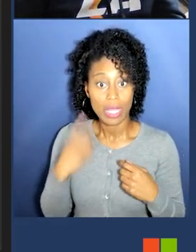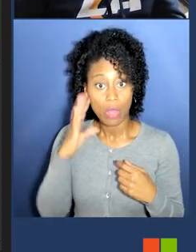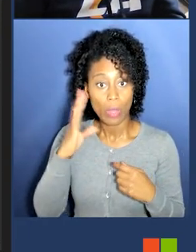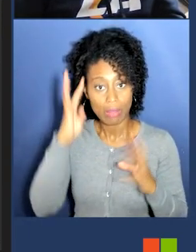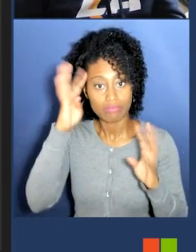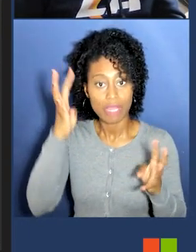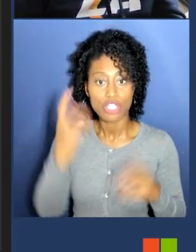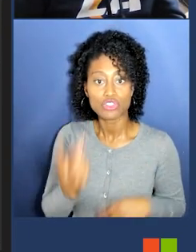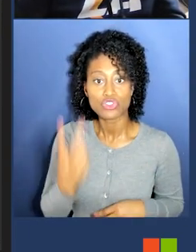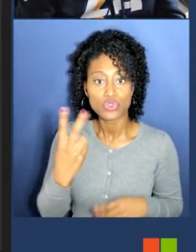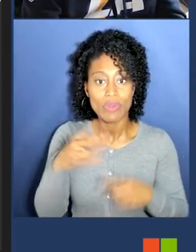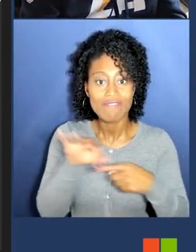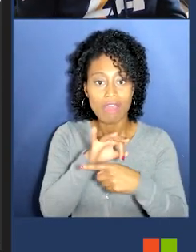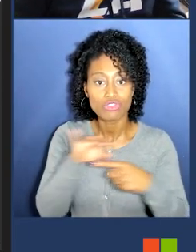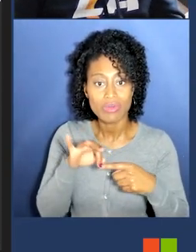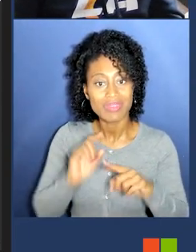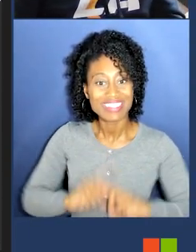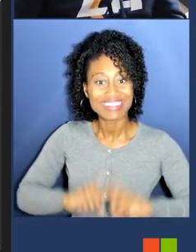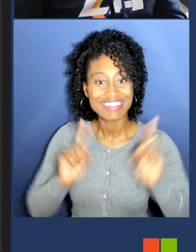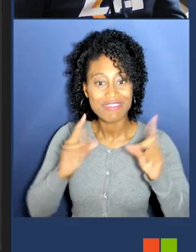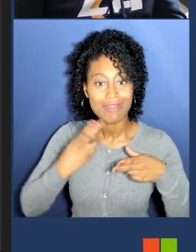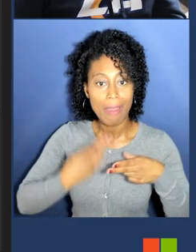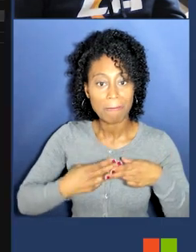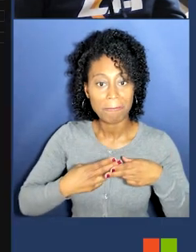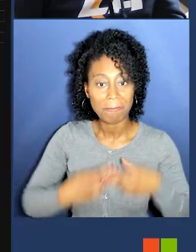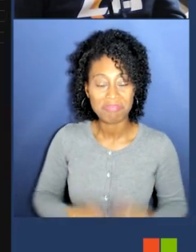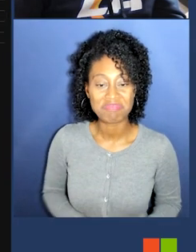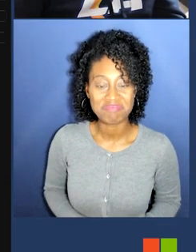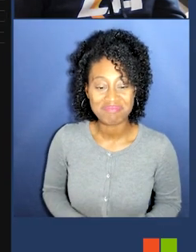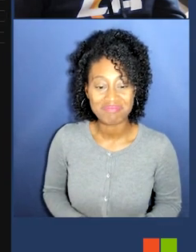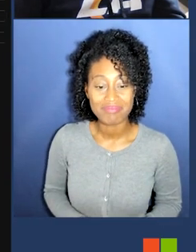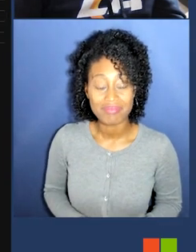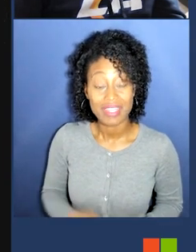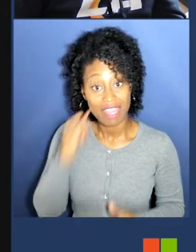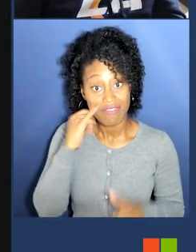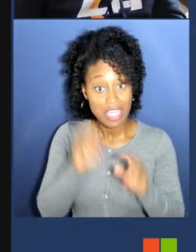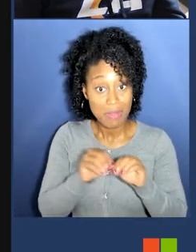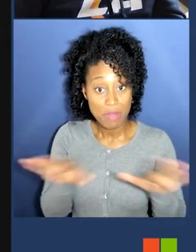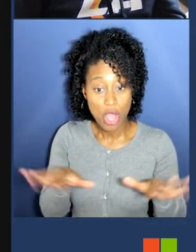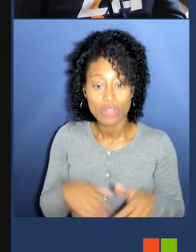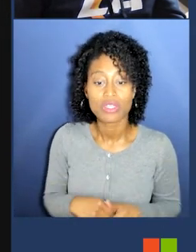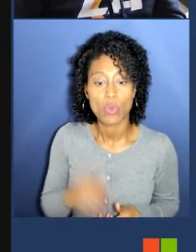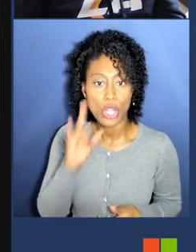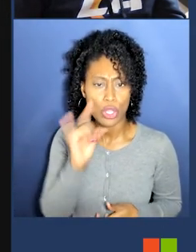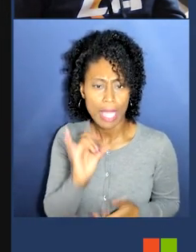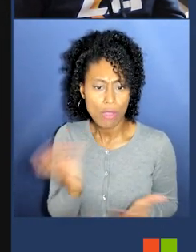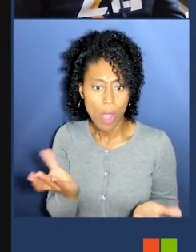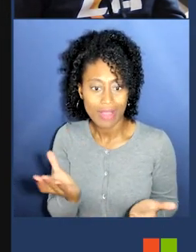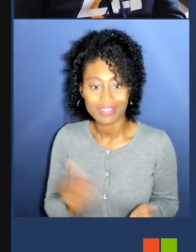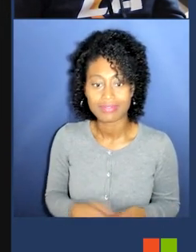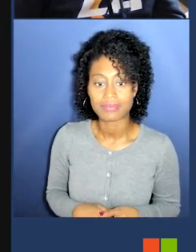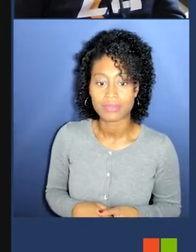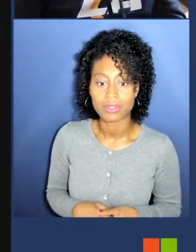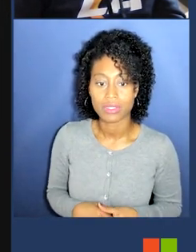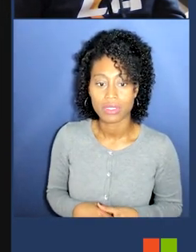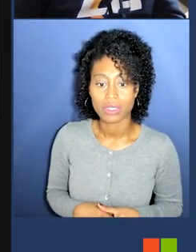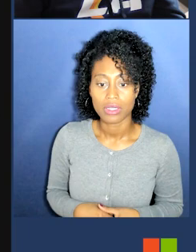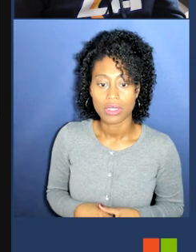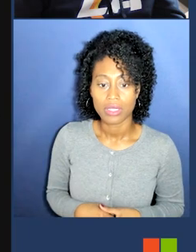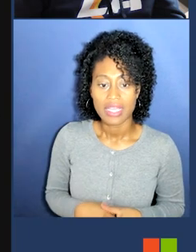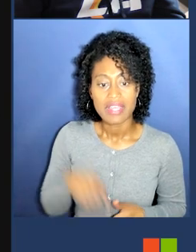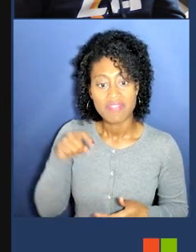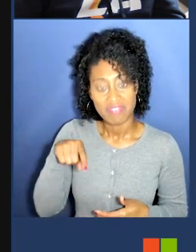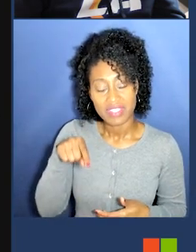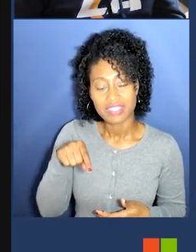right? With different names. When you deploy this, it will look like this. So this is the